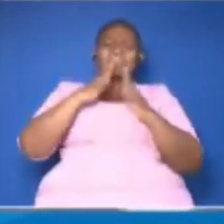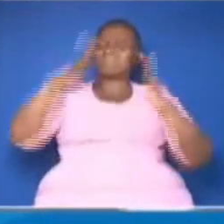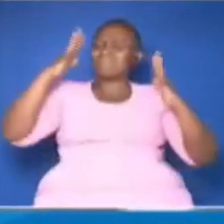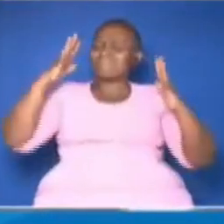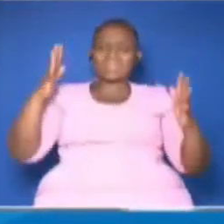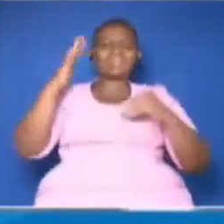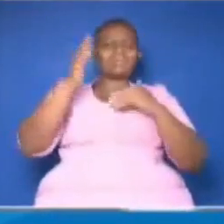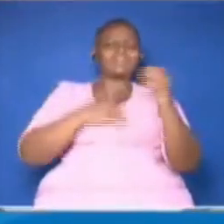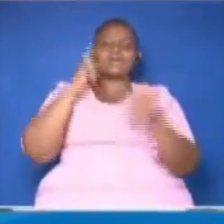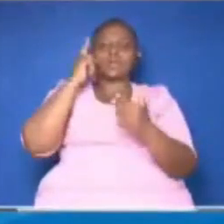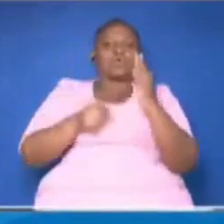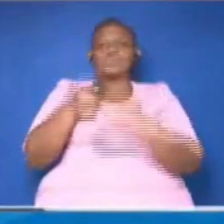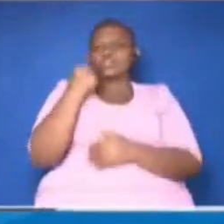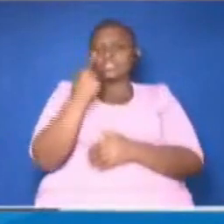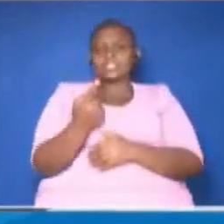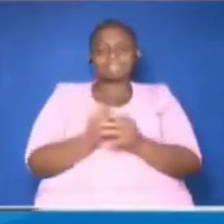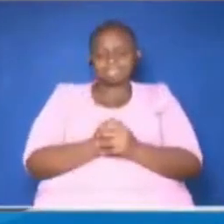what you see.